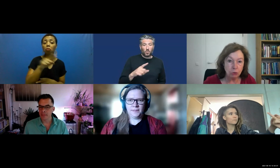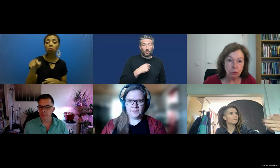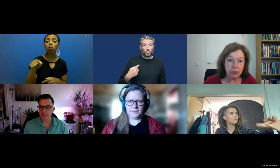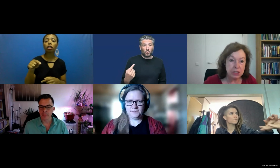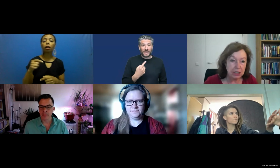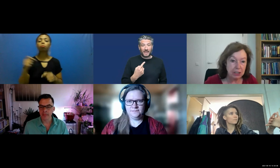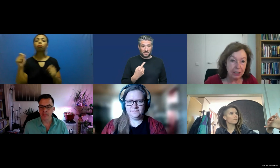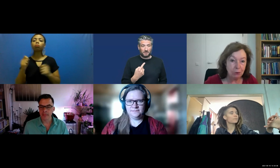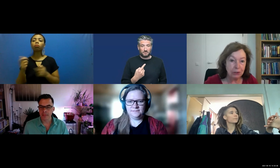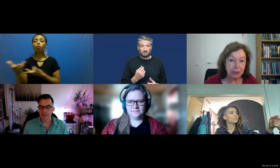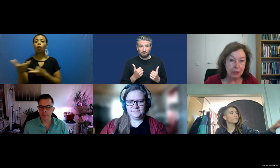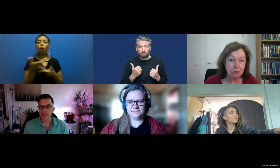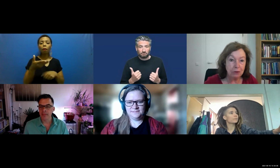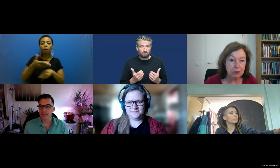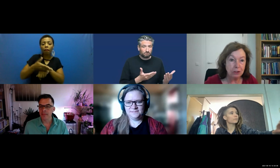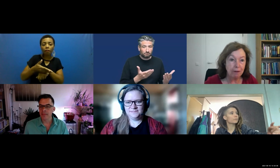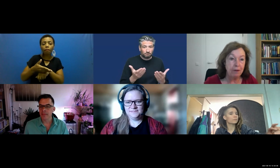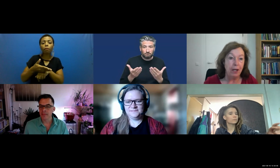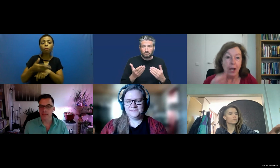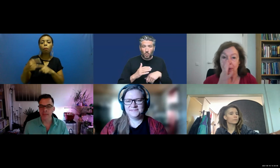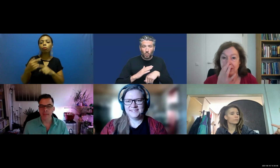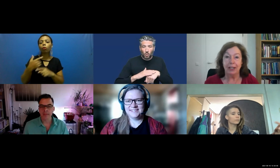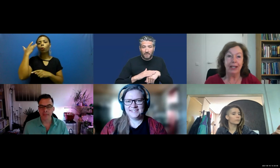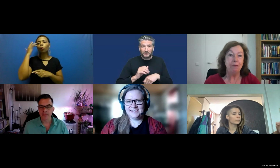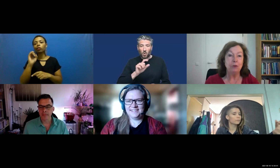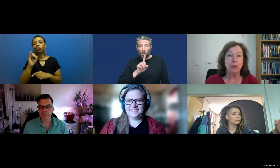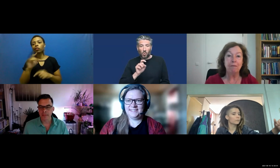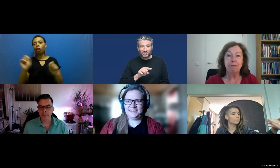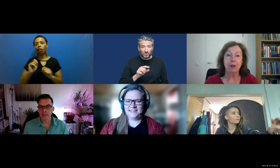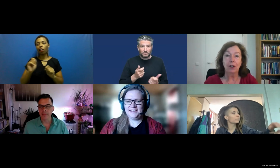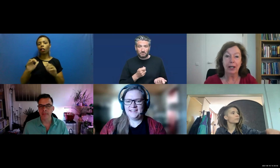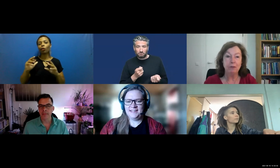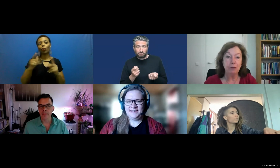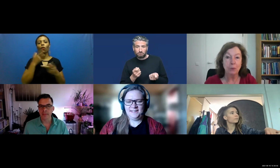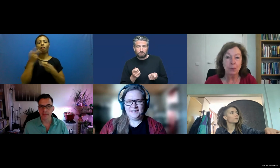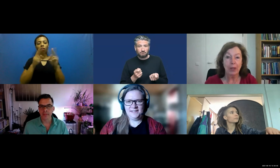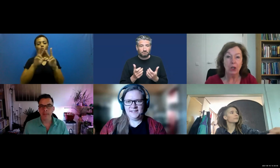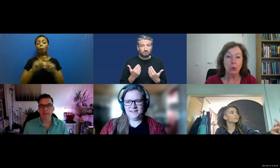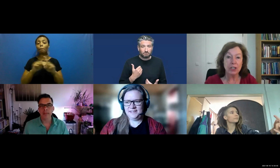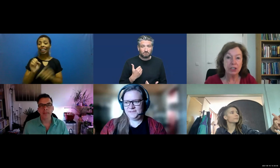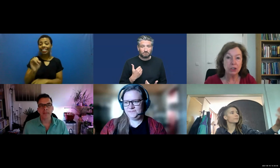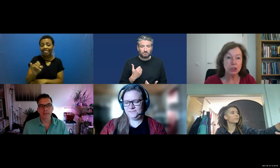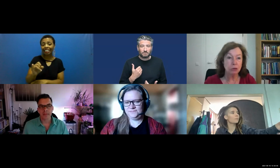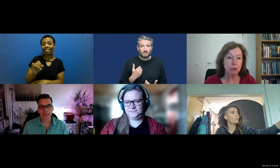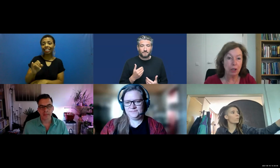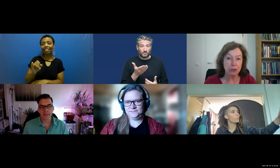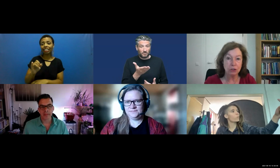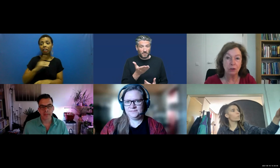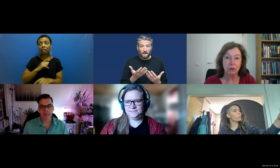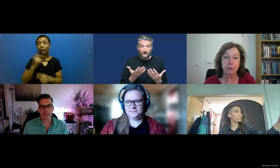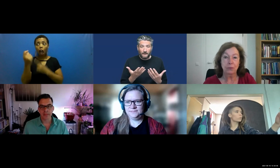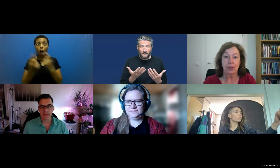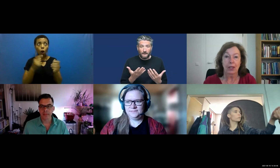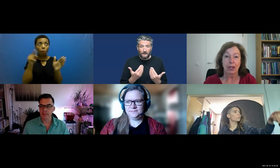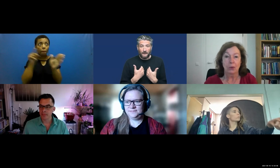I'm not so good in chatting and all that kind of stuff. But if you have live questions for